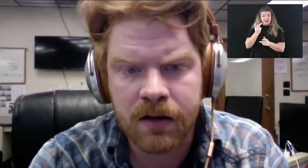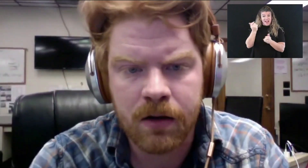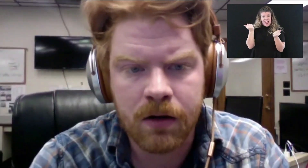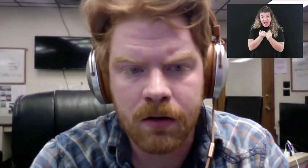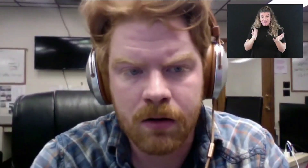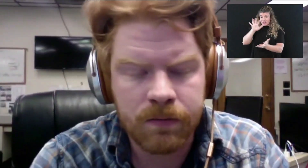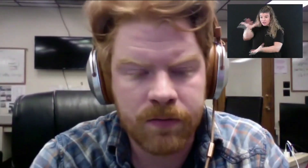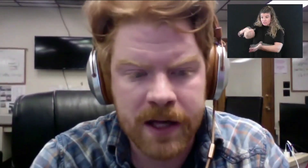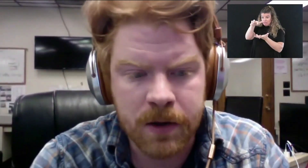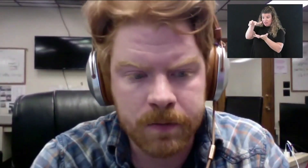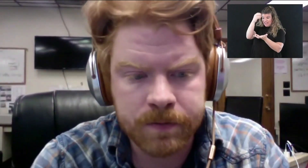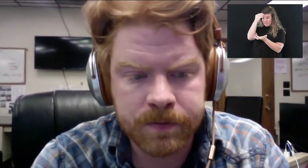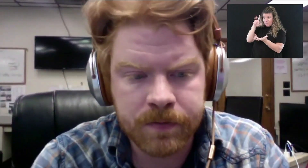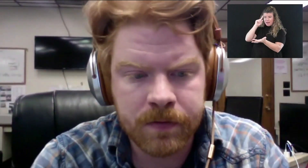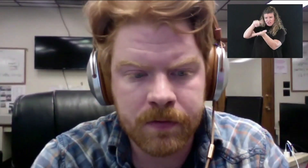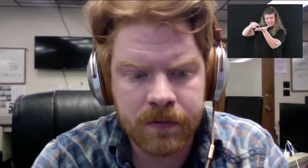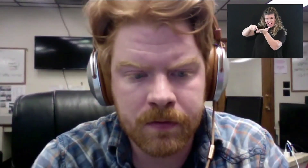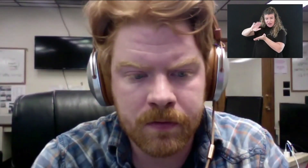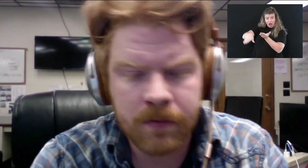find? Thank you.